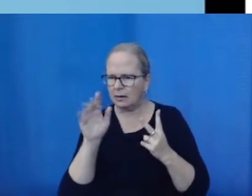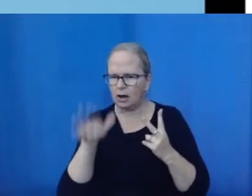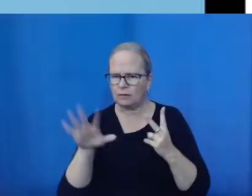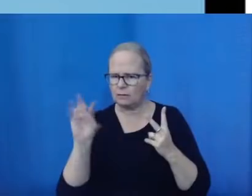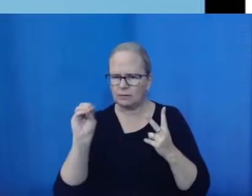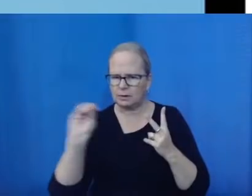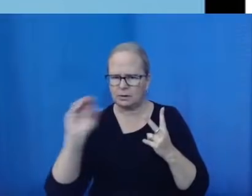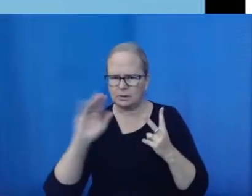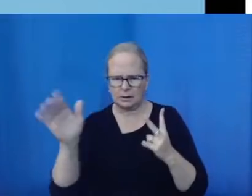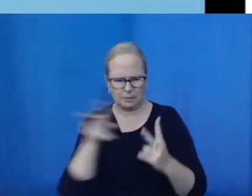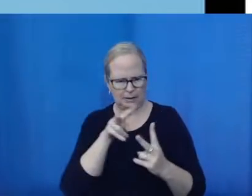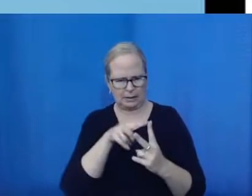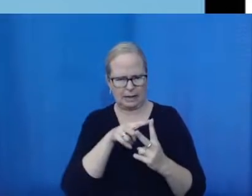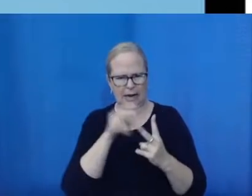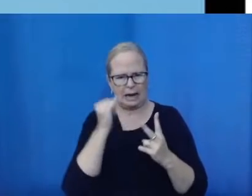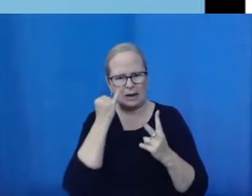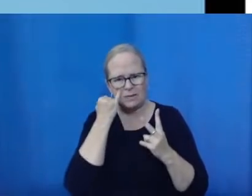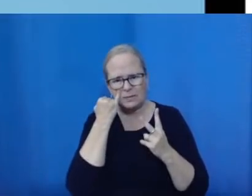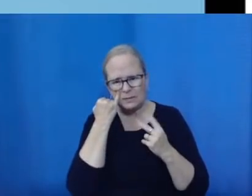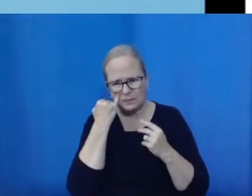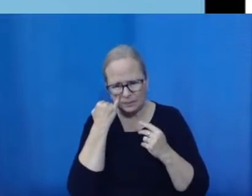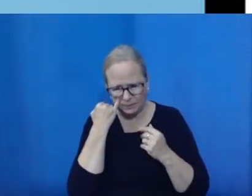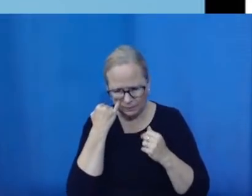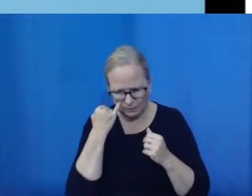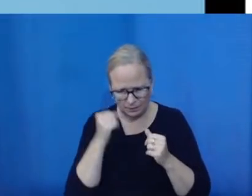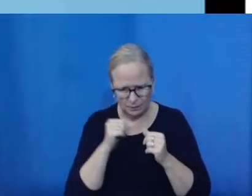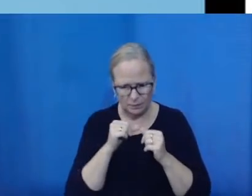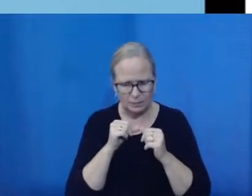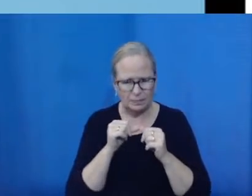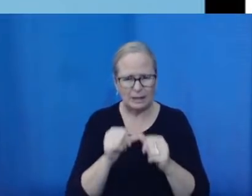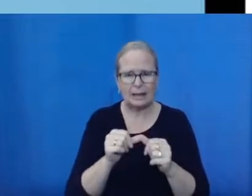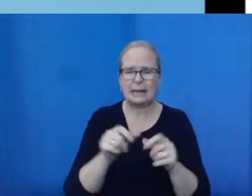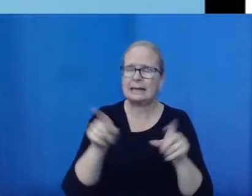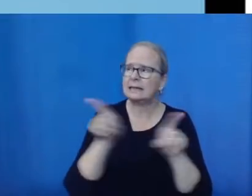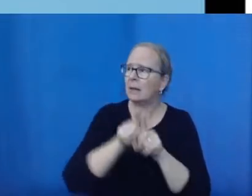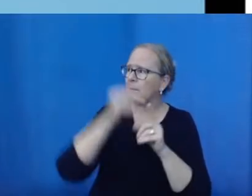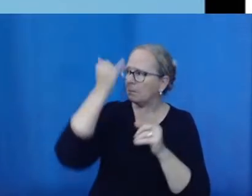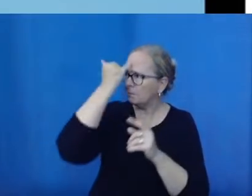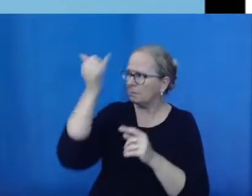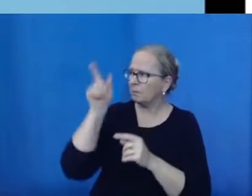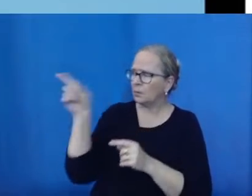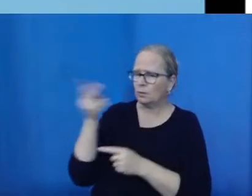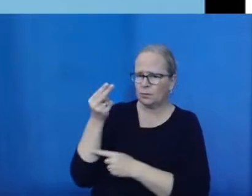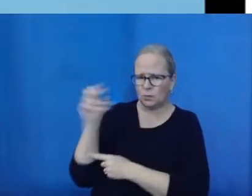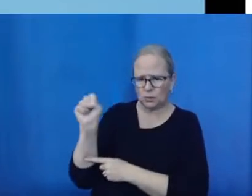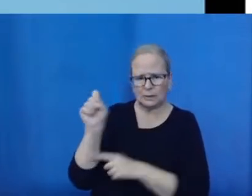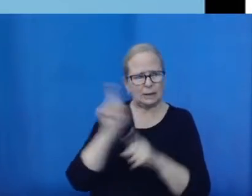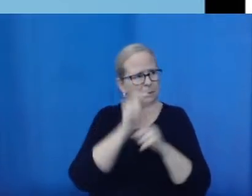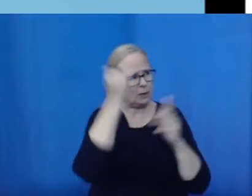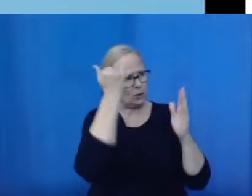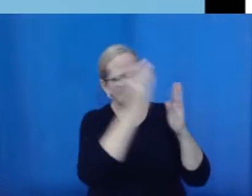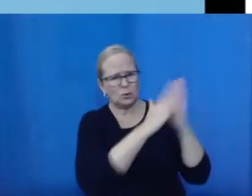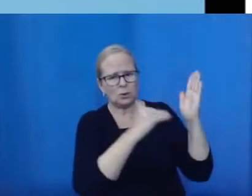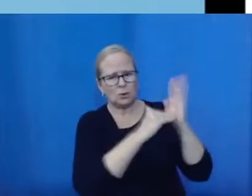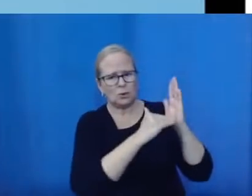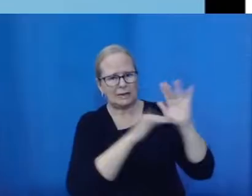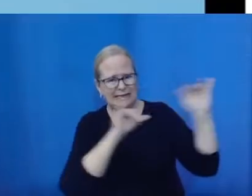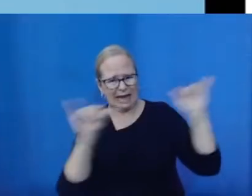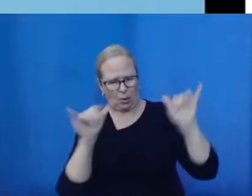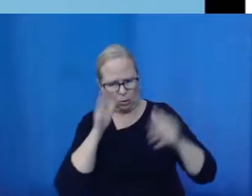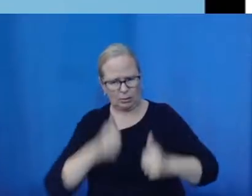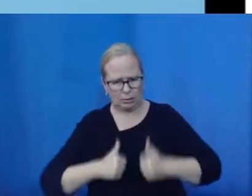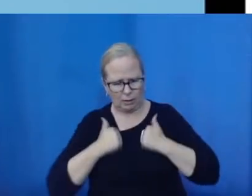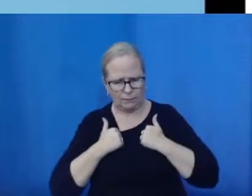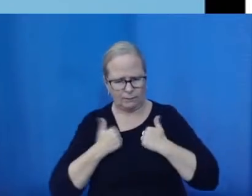please. This is the demographics of the ages. Everybody's dropping, but still look at how much higher those 5